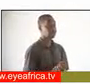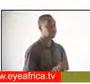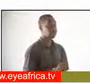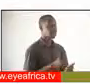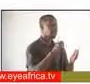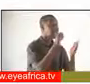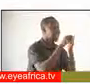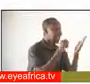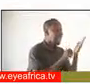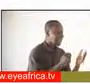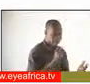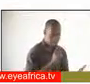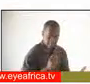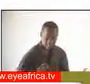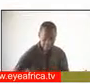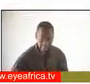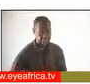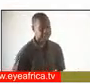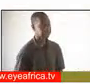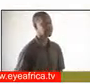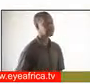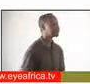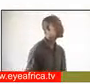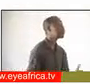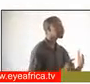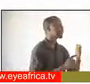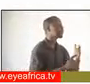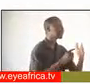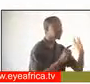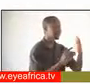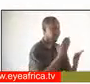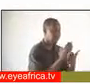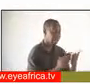The conclusion, that is why it is always part of the main body,